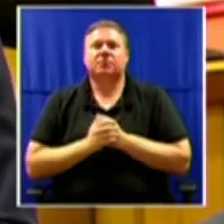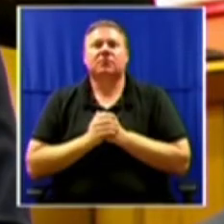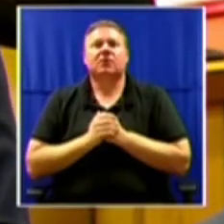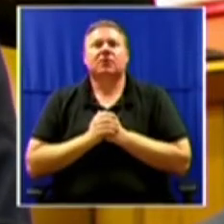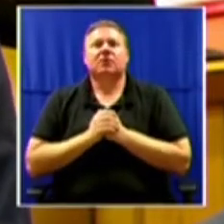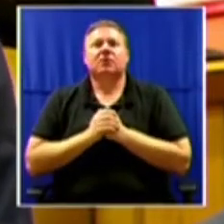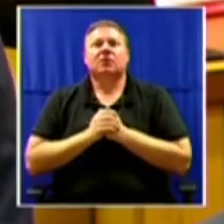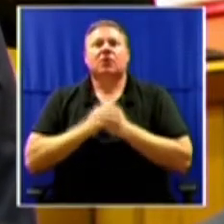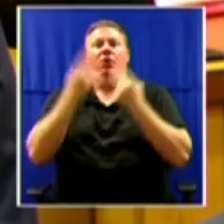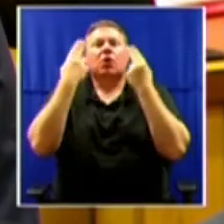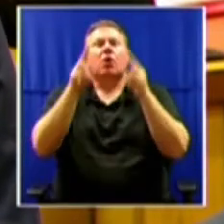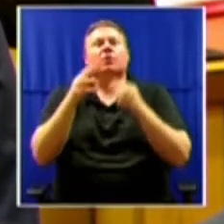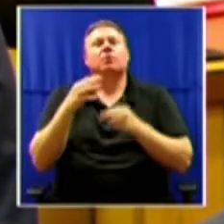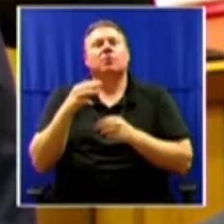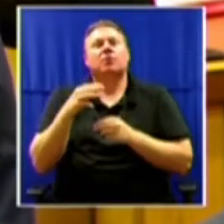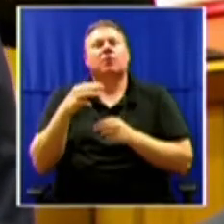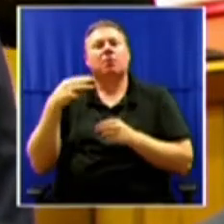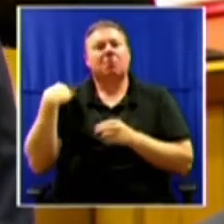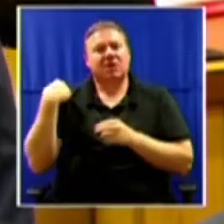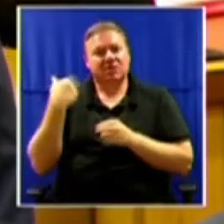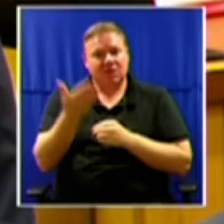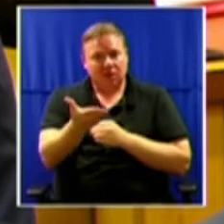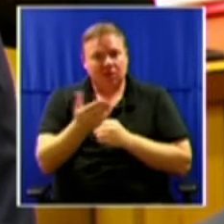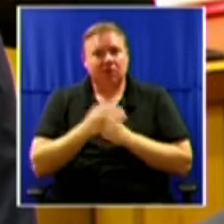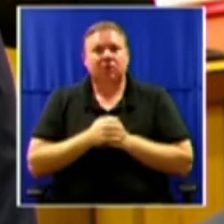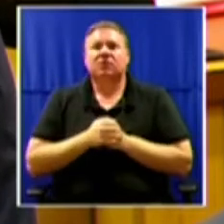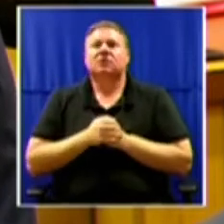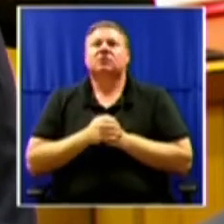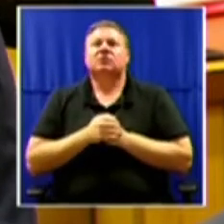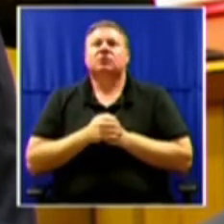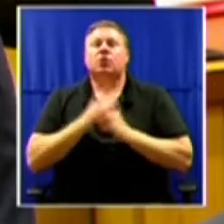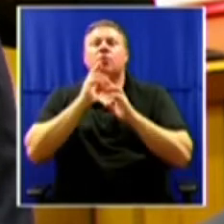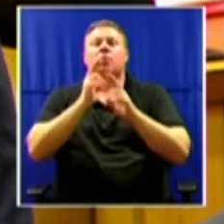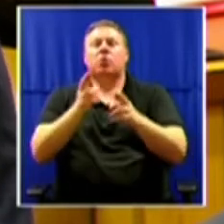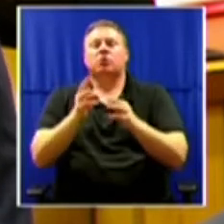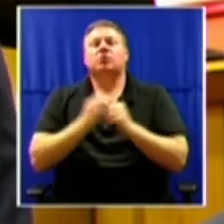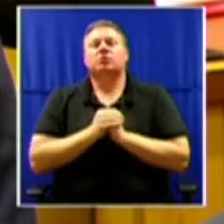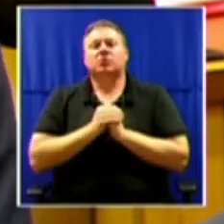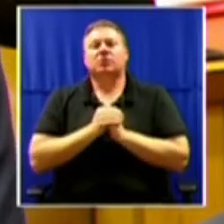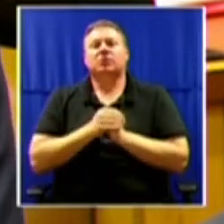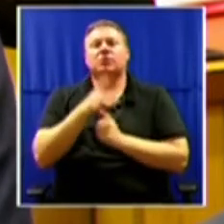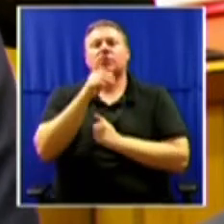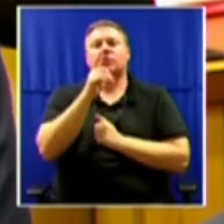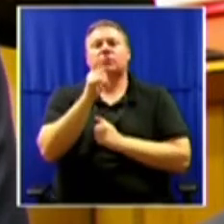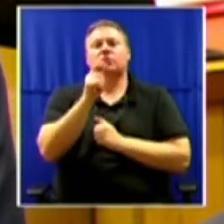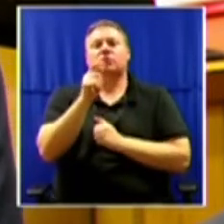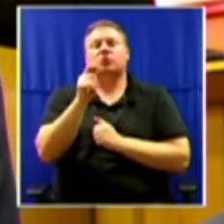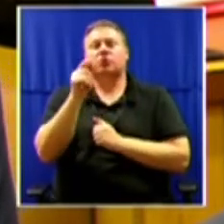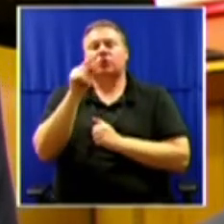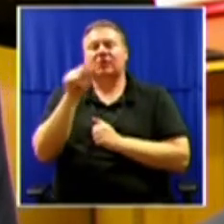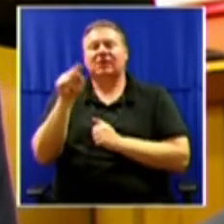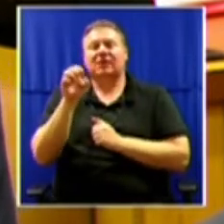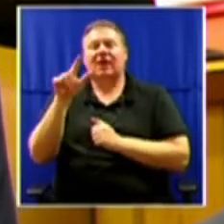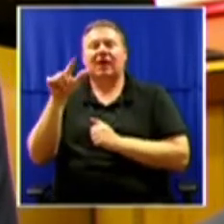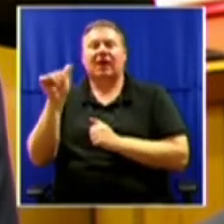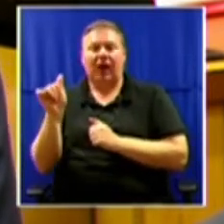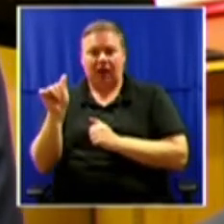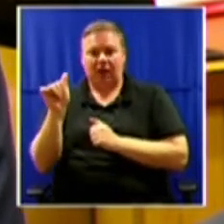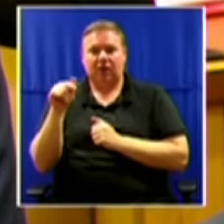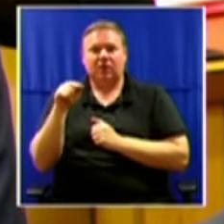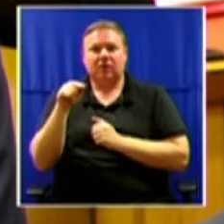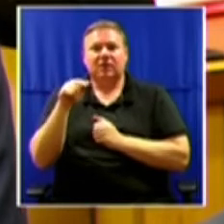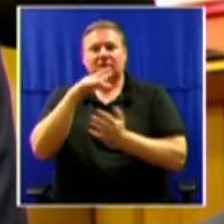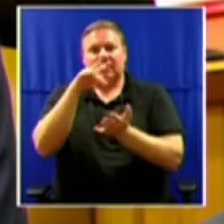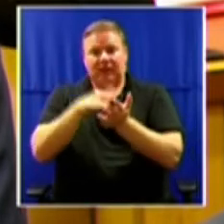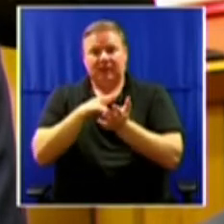Minister. When reporting at Thuthuzela care centers, rape survivors are removed from the crowds to a victim-friendly